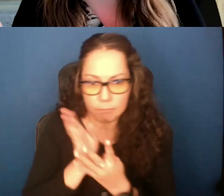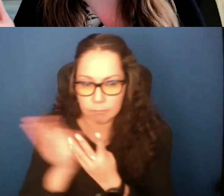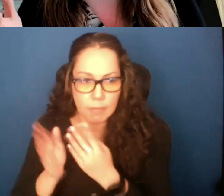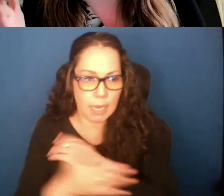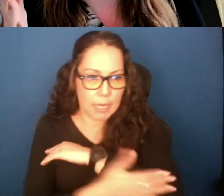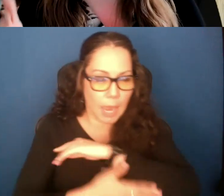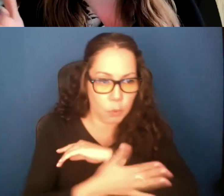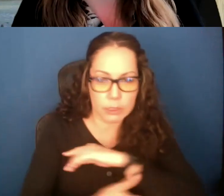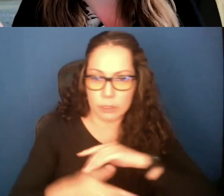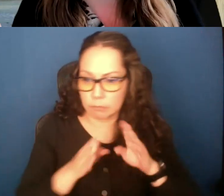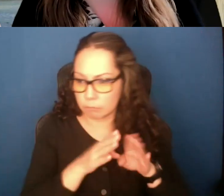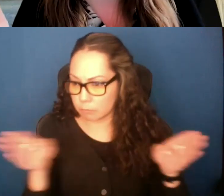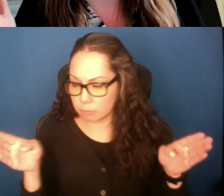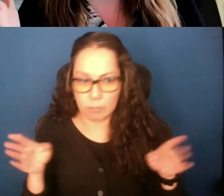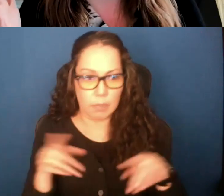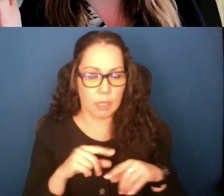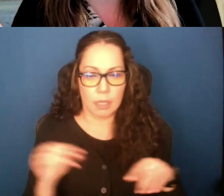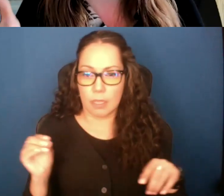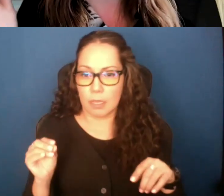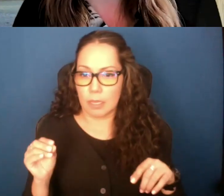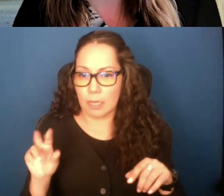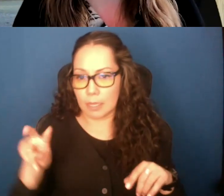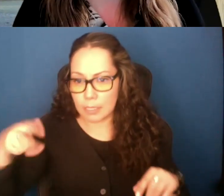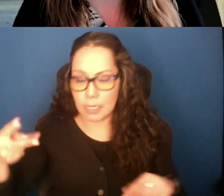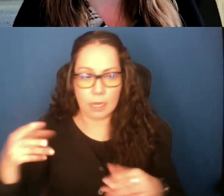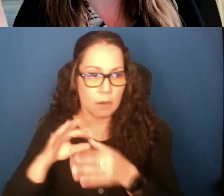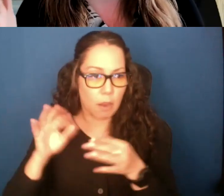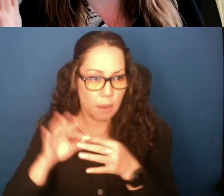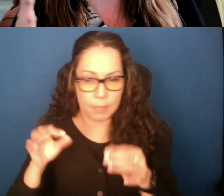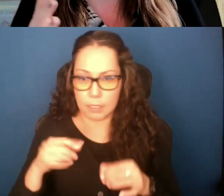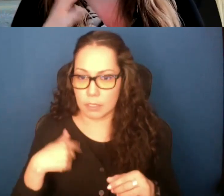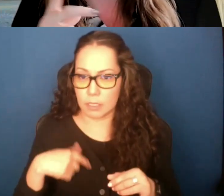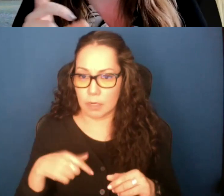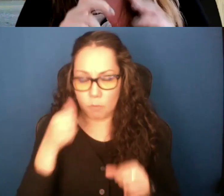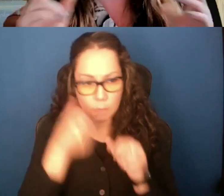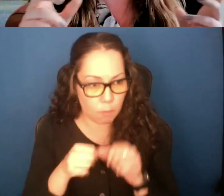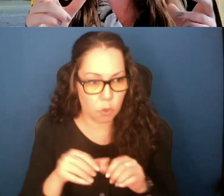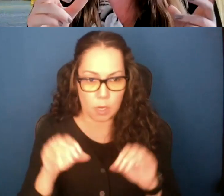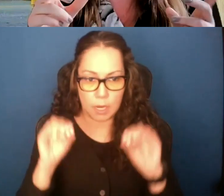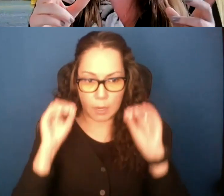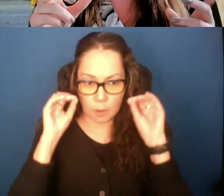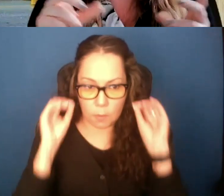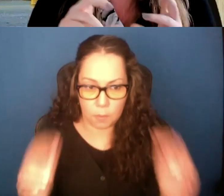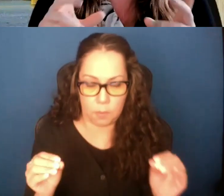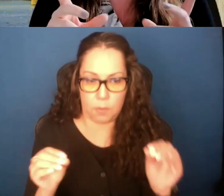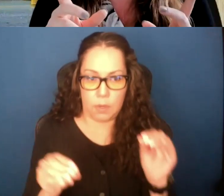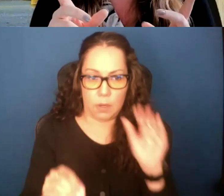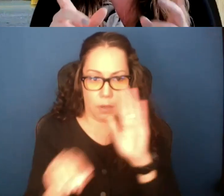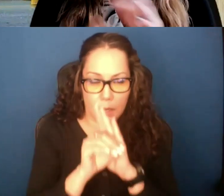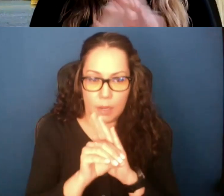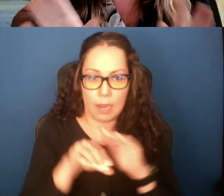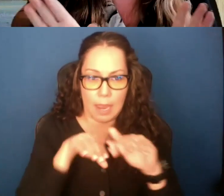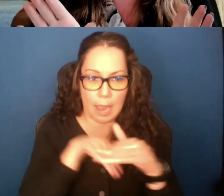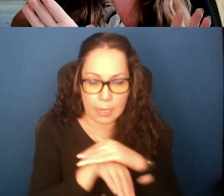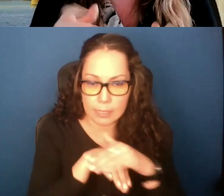there was access, and I see a second comment about remembering zero access. I think that speaks to a couple